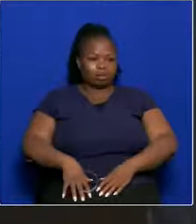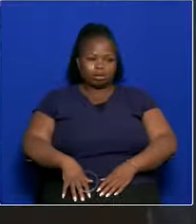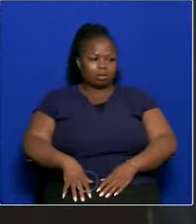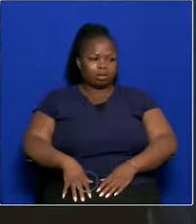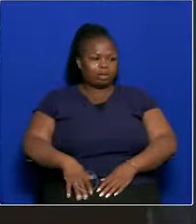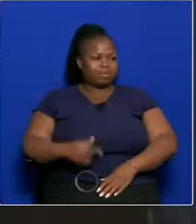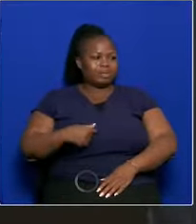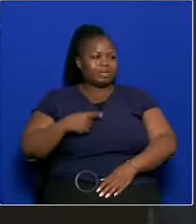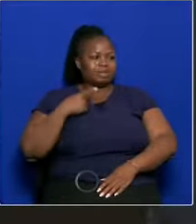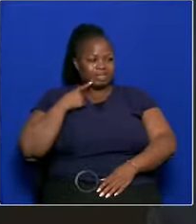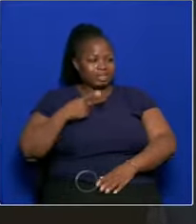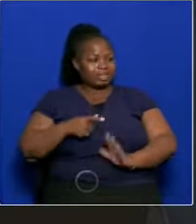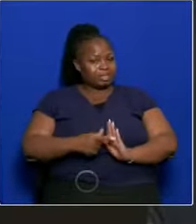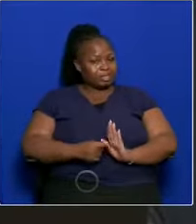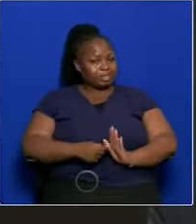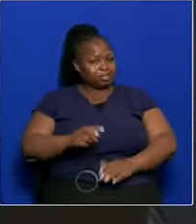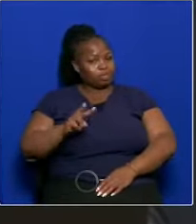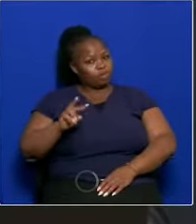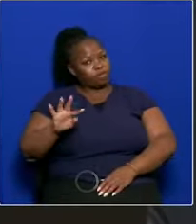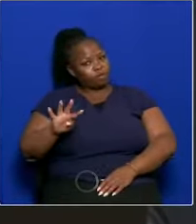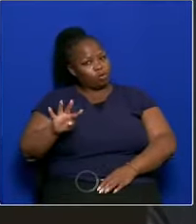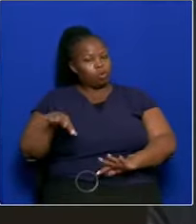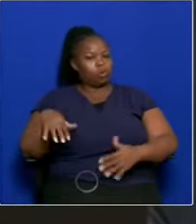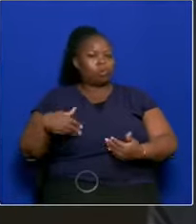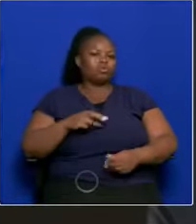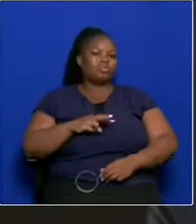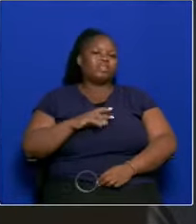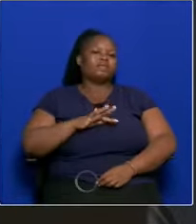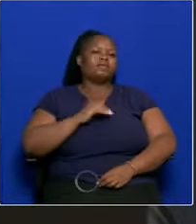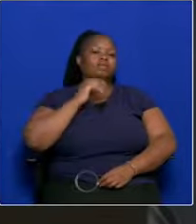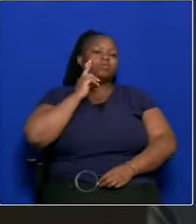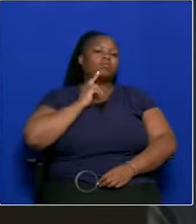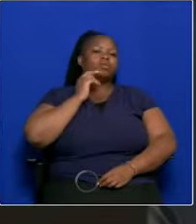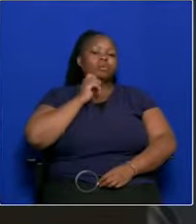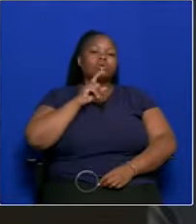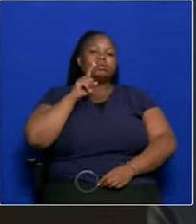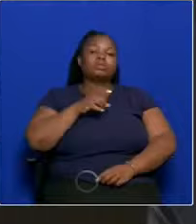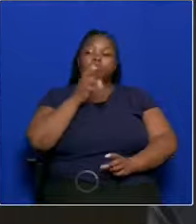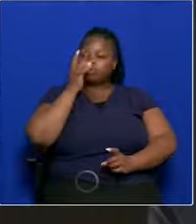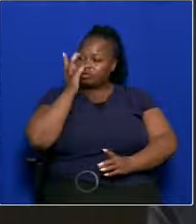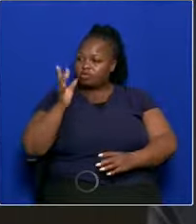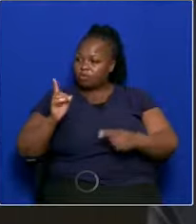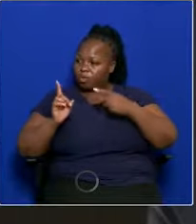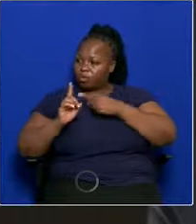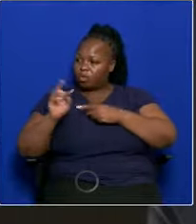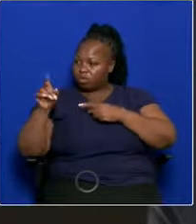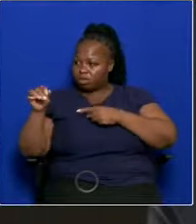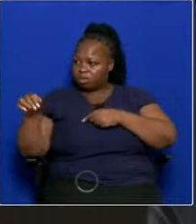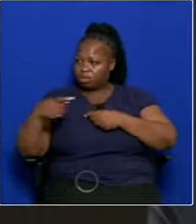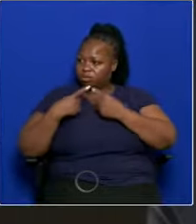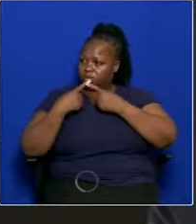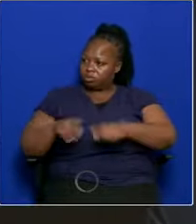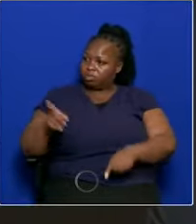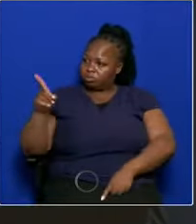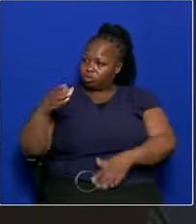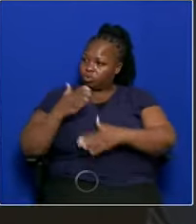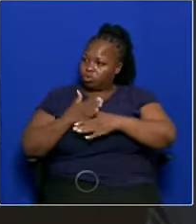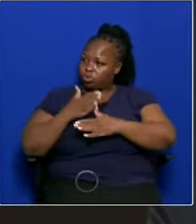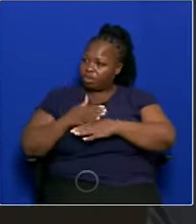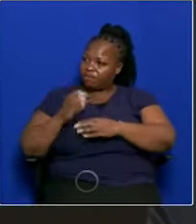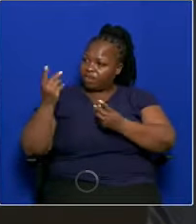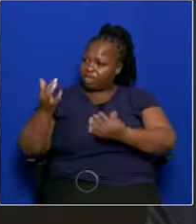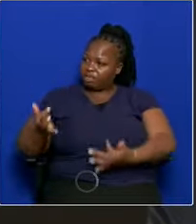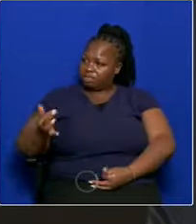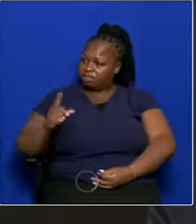24th or 25th of November, you should have said to Nkosi, Nkosi, you don't work in finance. You have nothing to do with